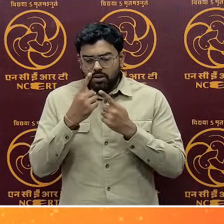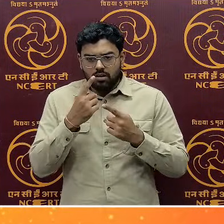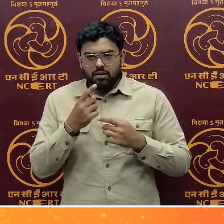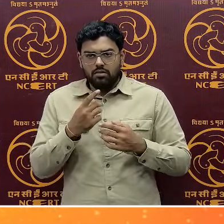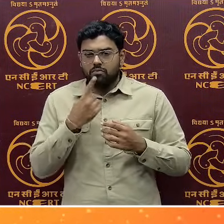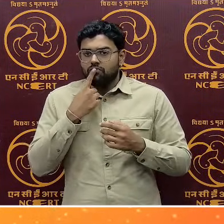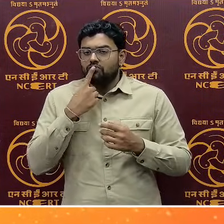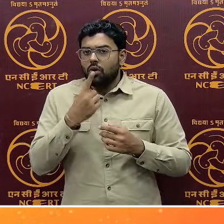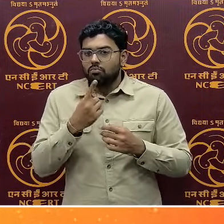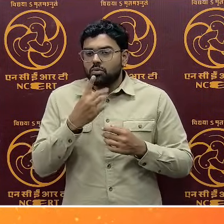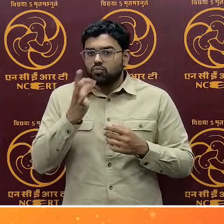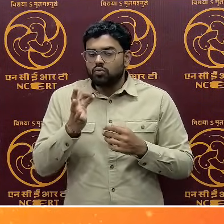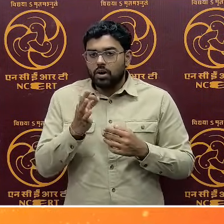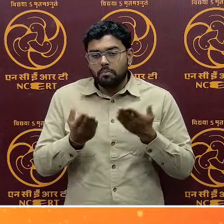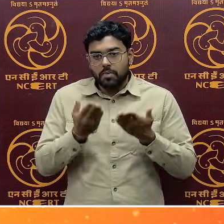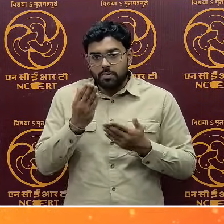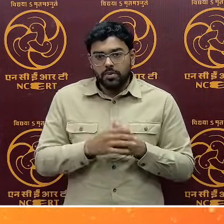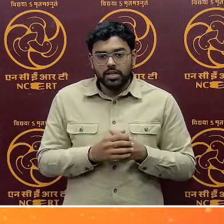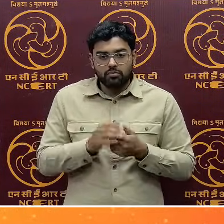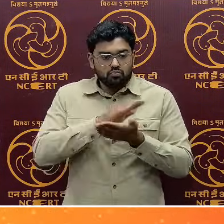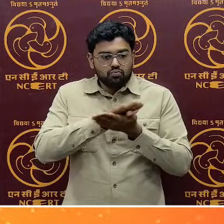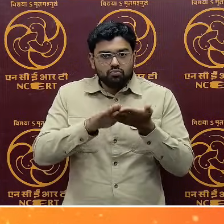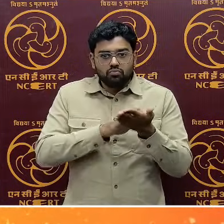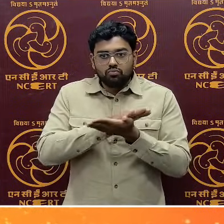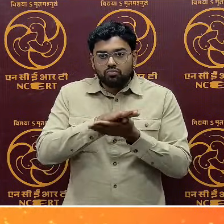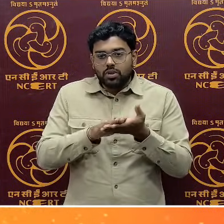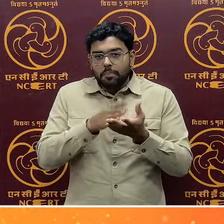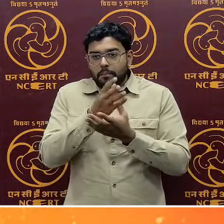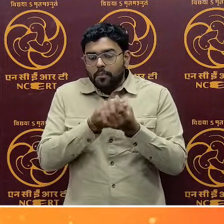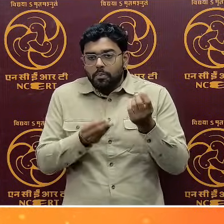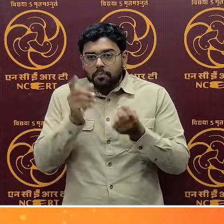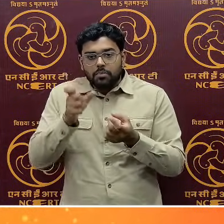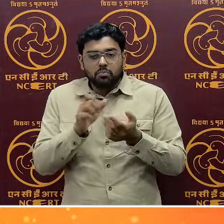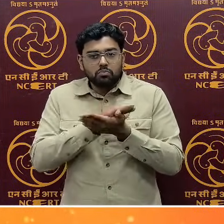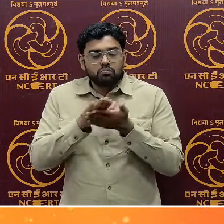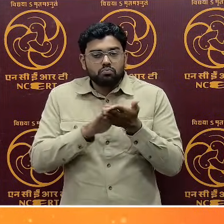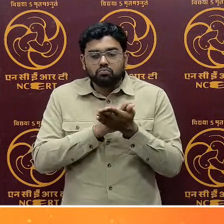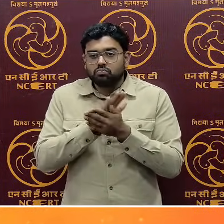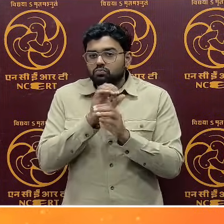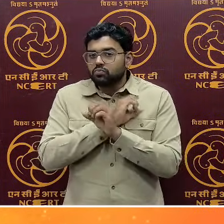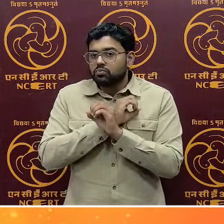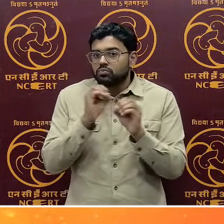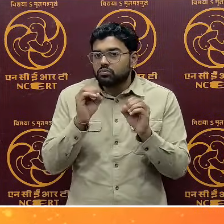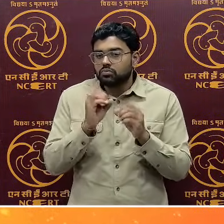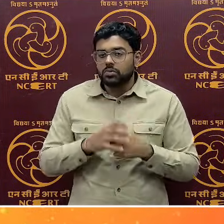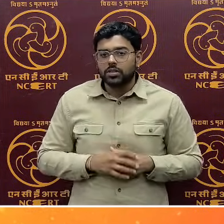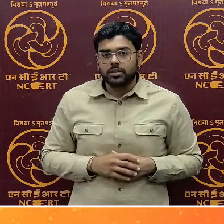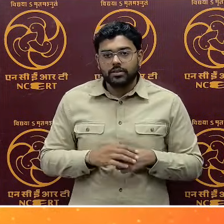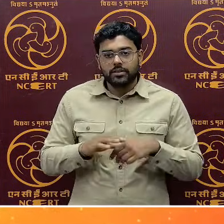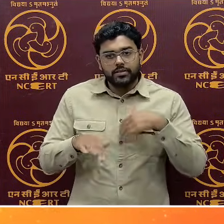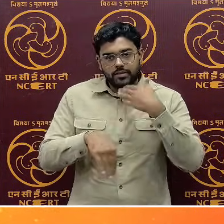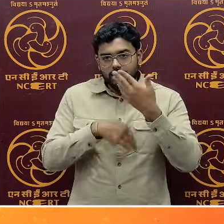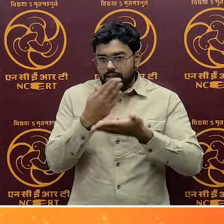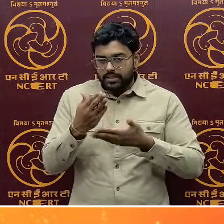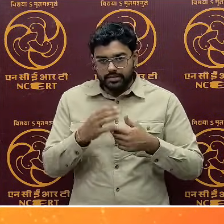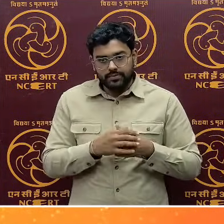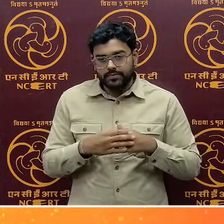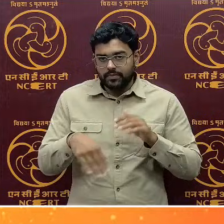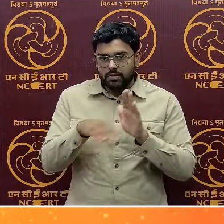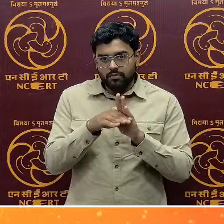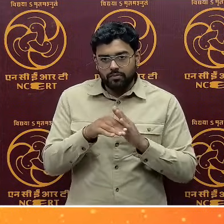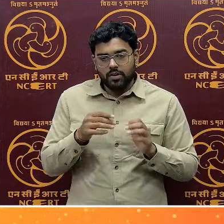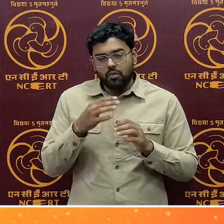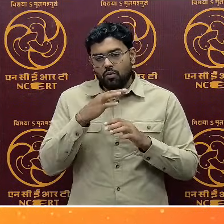against him and no trace of stolen jewelry ever turned up. So, this is the next stage of, all